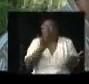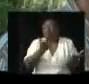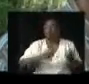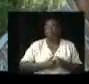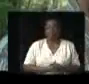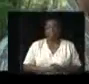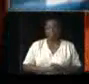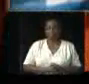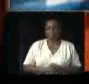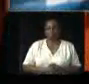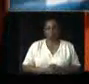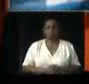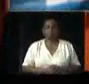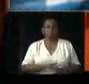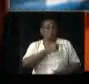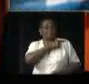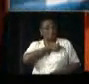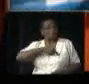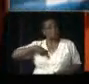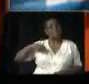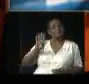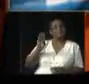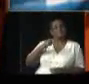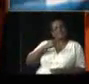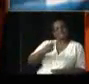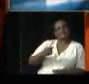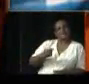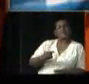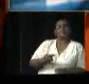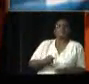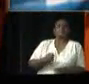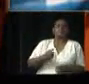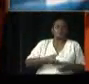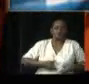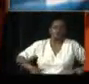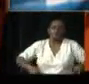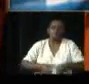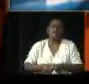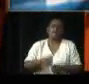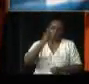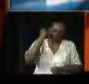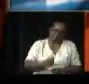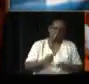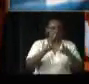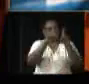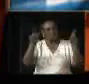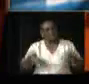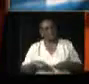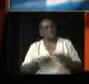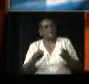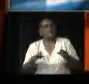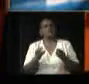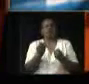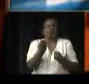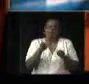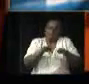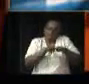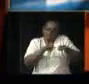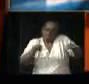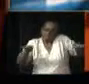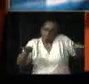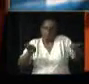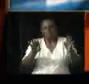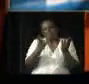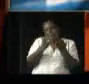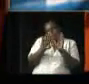had not much to say to the press about the meeting, but that problems within the company were discussed. President